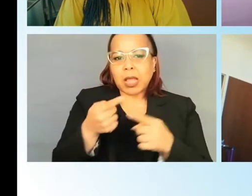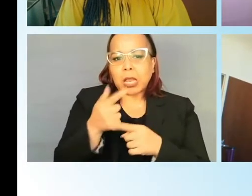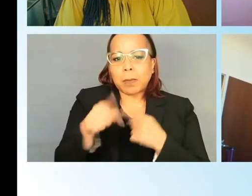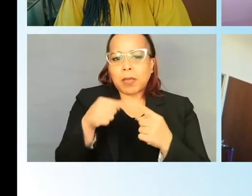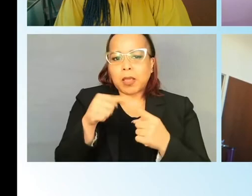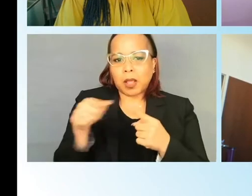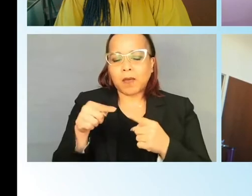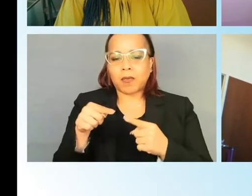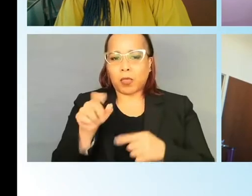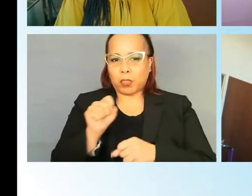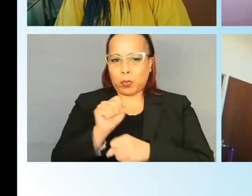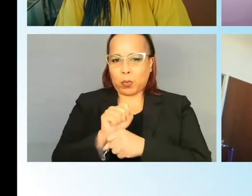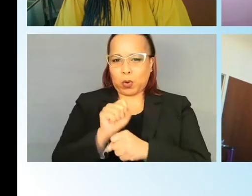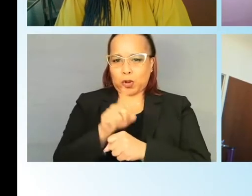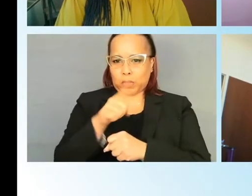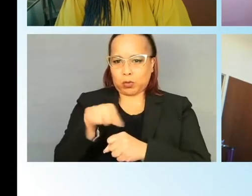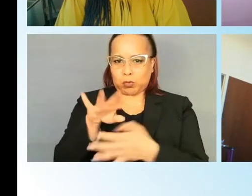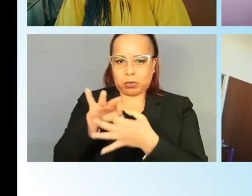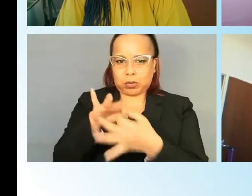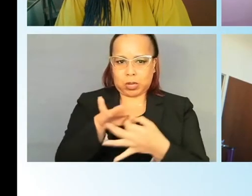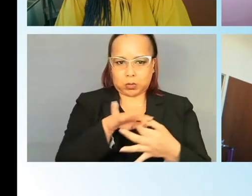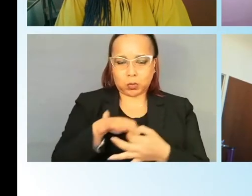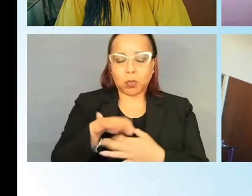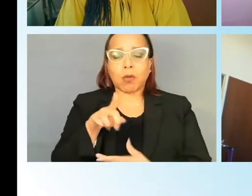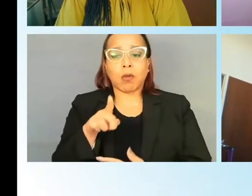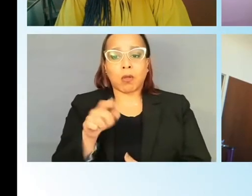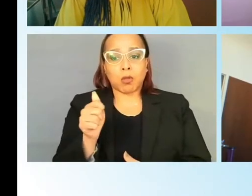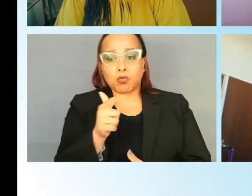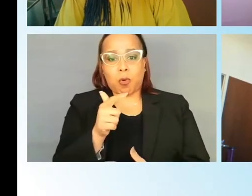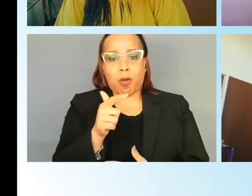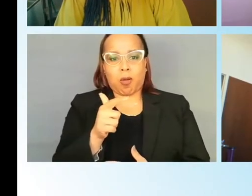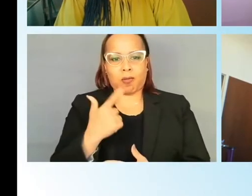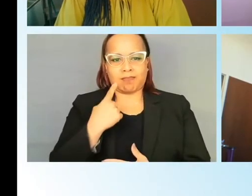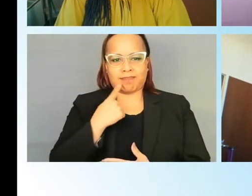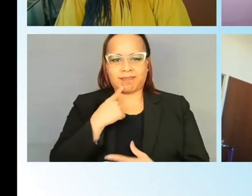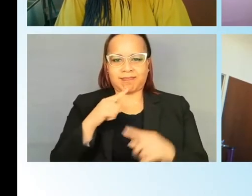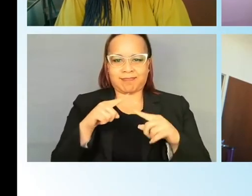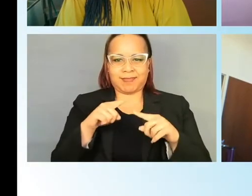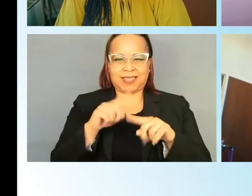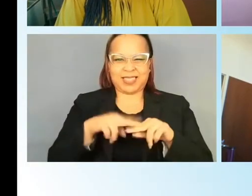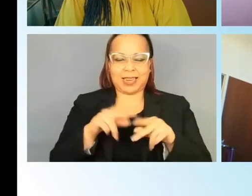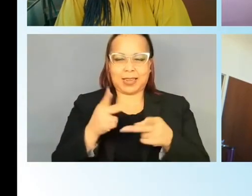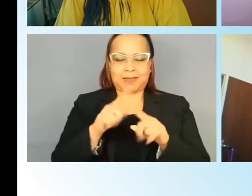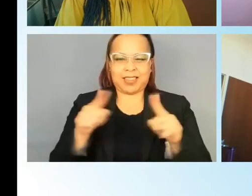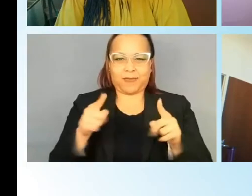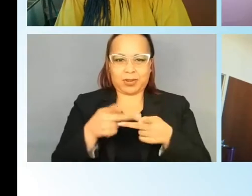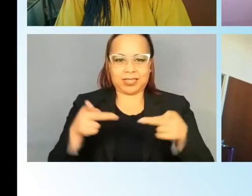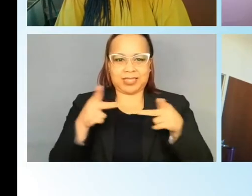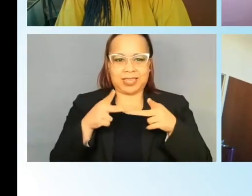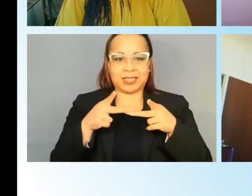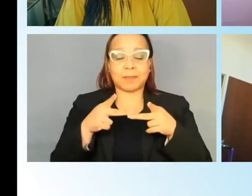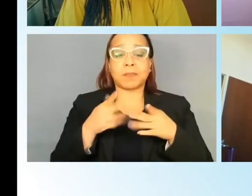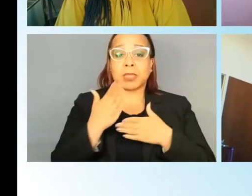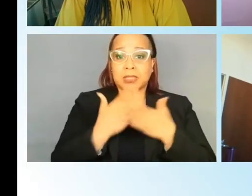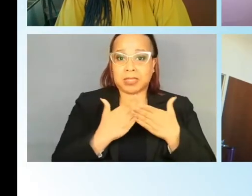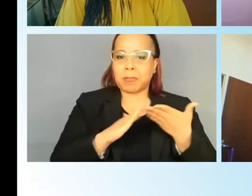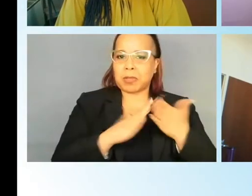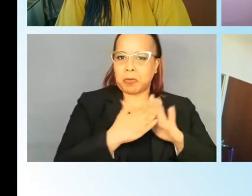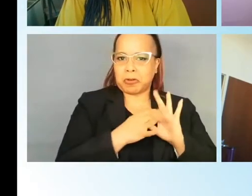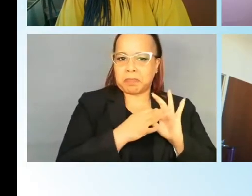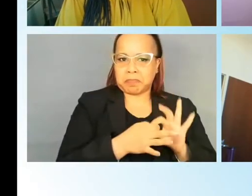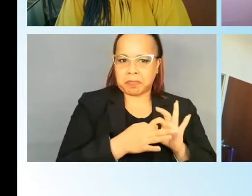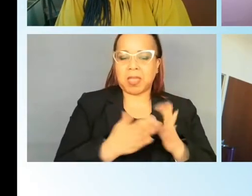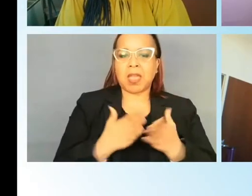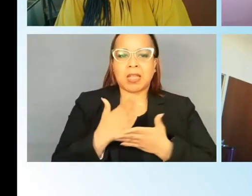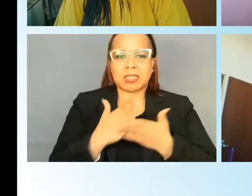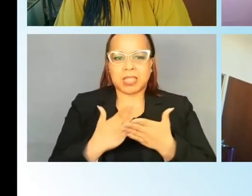work you're connected to. You all sit in very different seats, some in community, some with institutions,